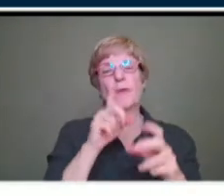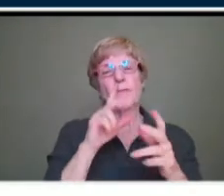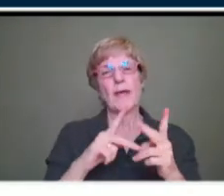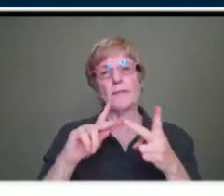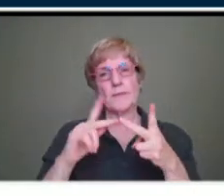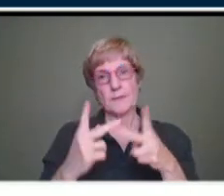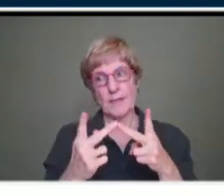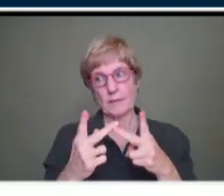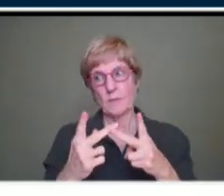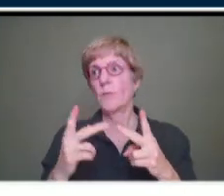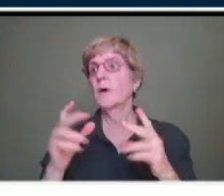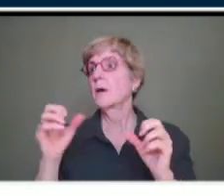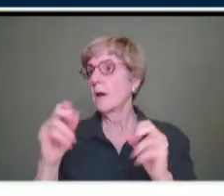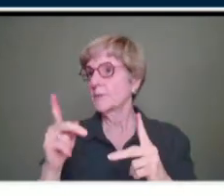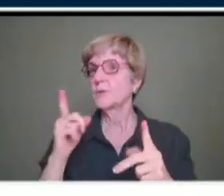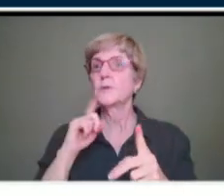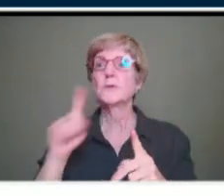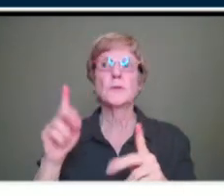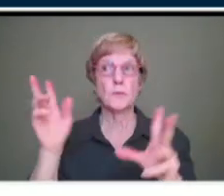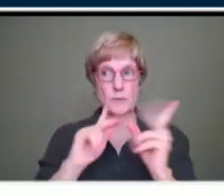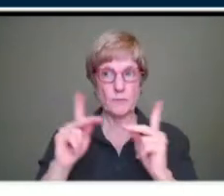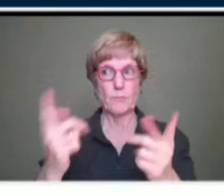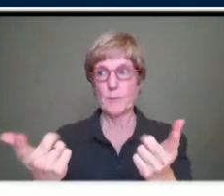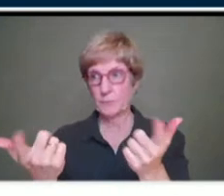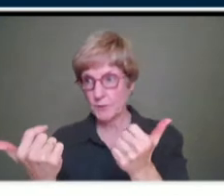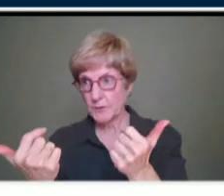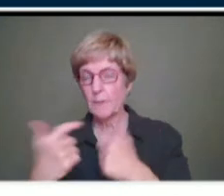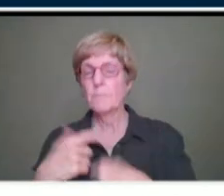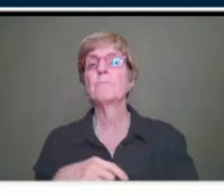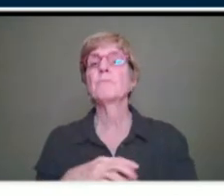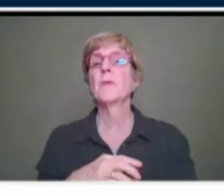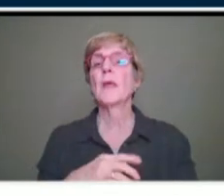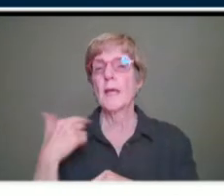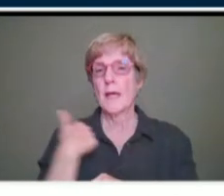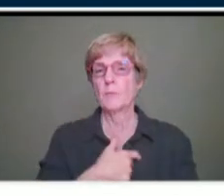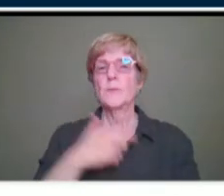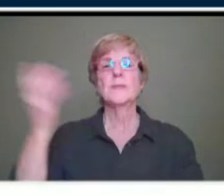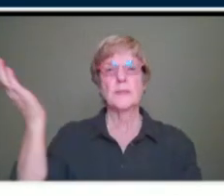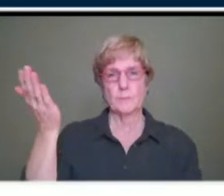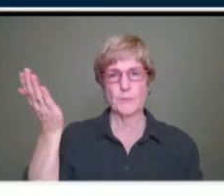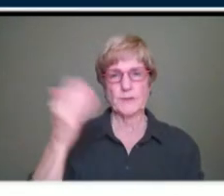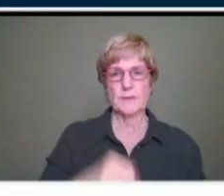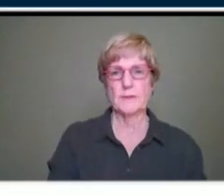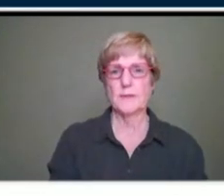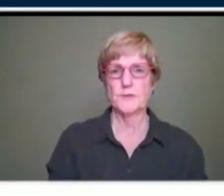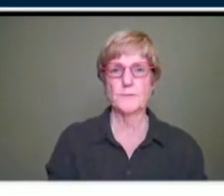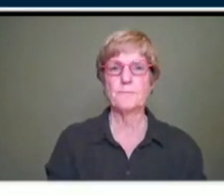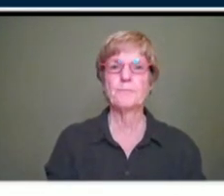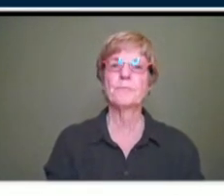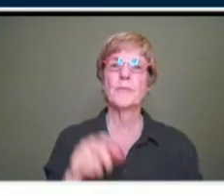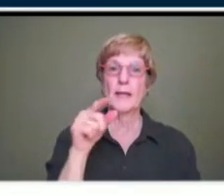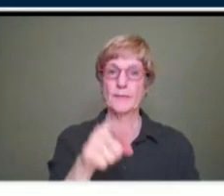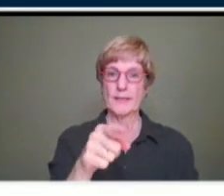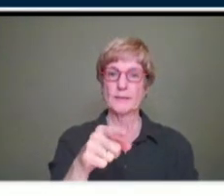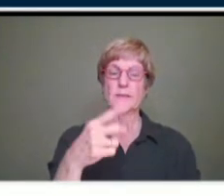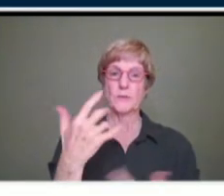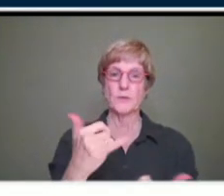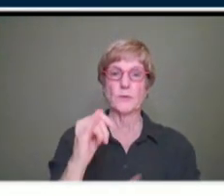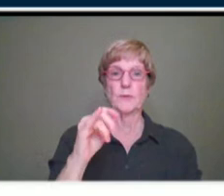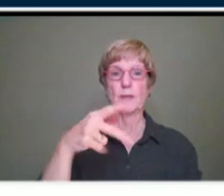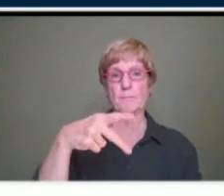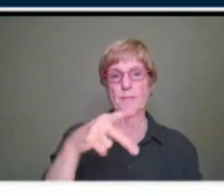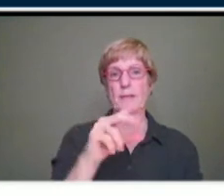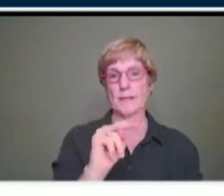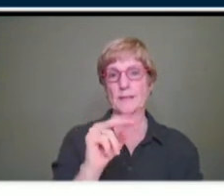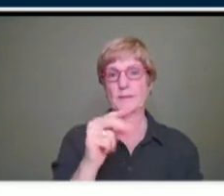multiple attendees existed I mean attended and we made the presentation at that time this is the current PG a PNG